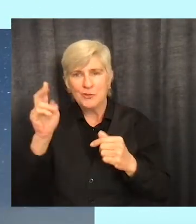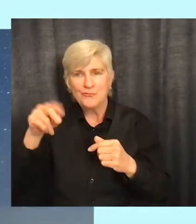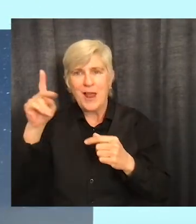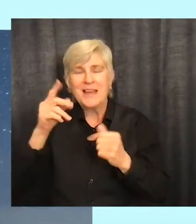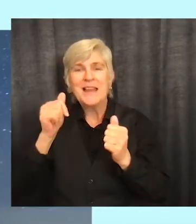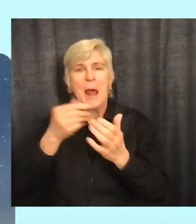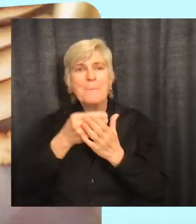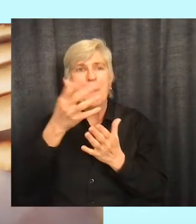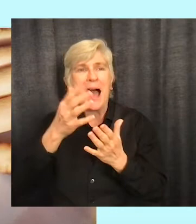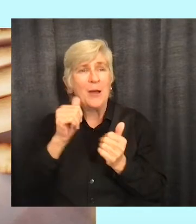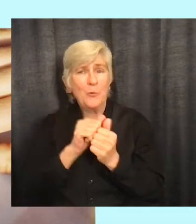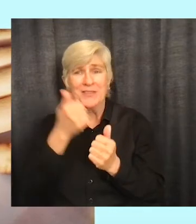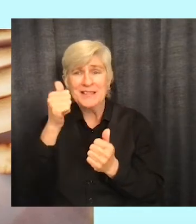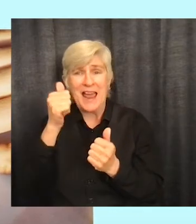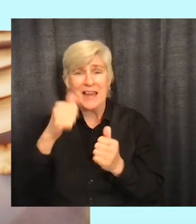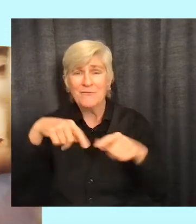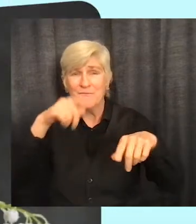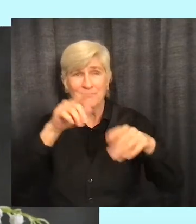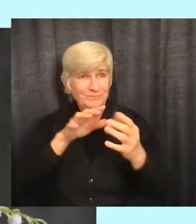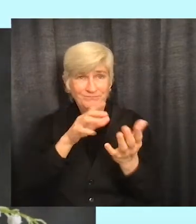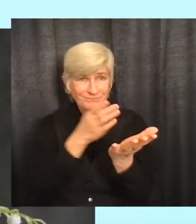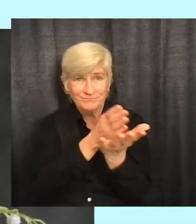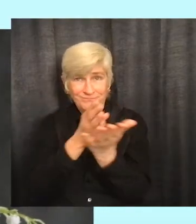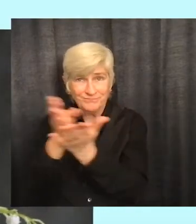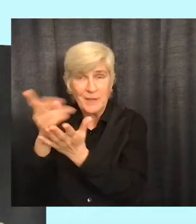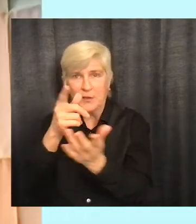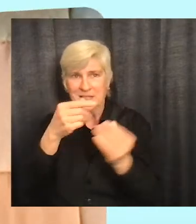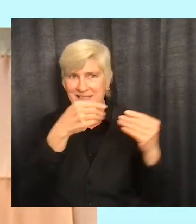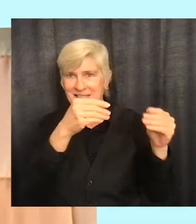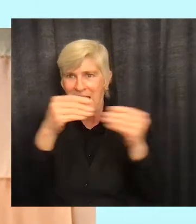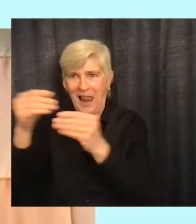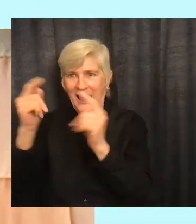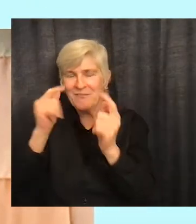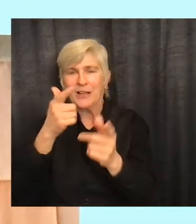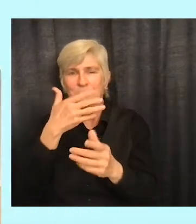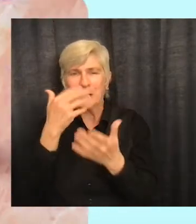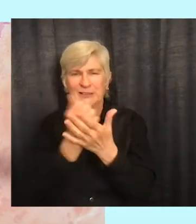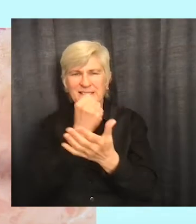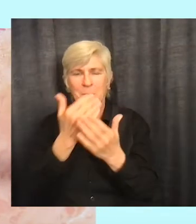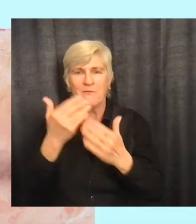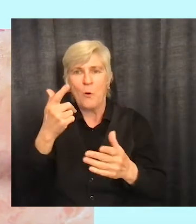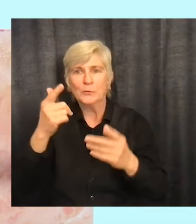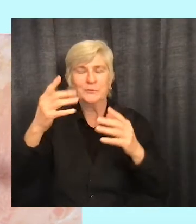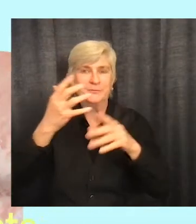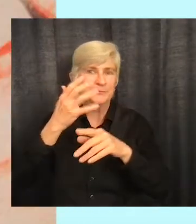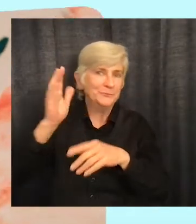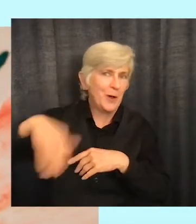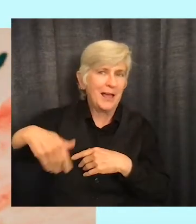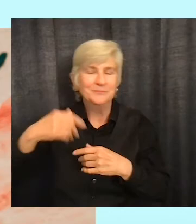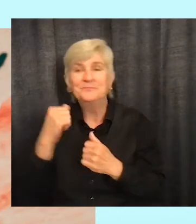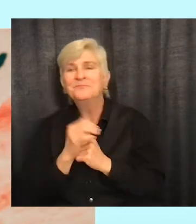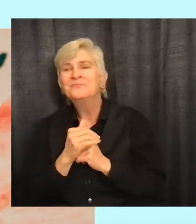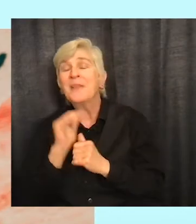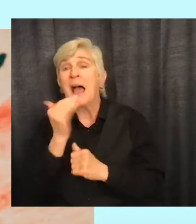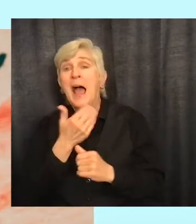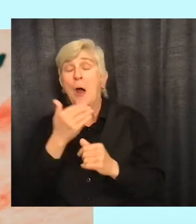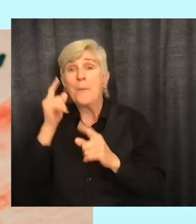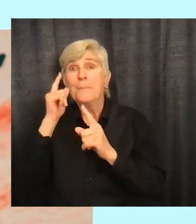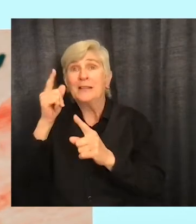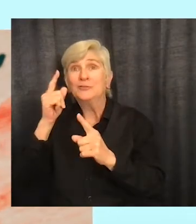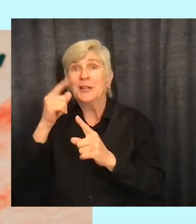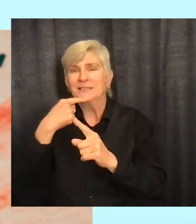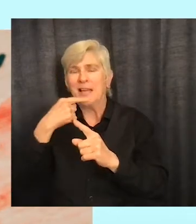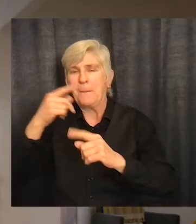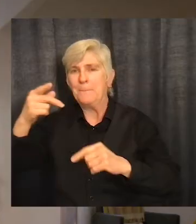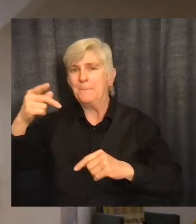And there are still trends available to buy across 10 verticals, but they're selling quick, so get yours before it's gone. Now, our